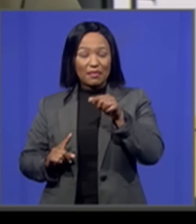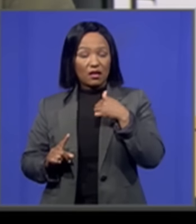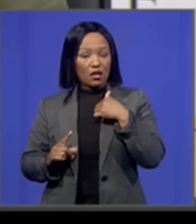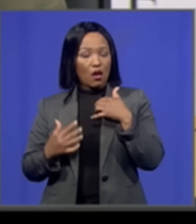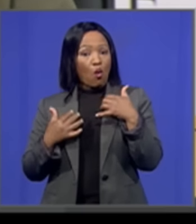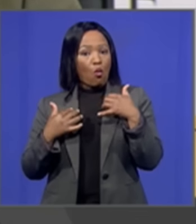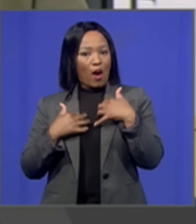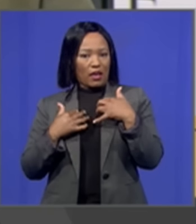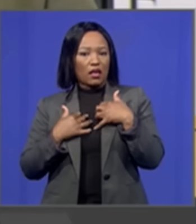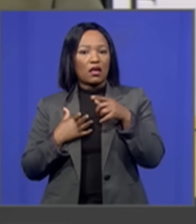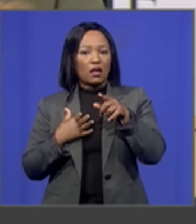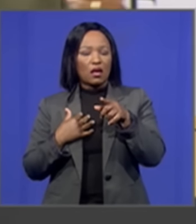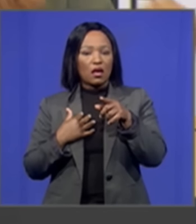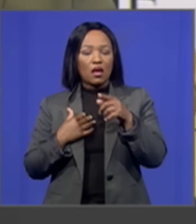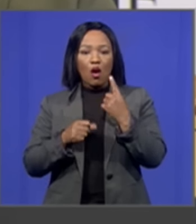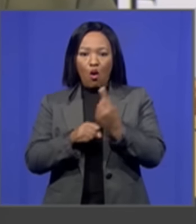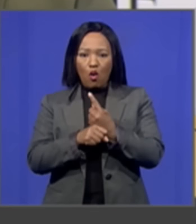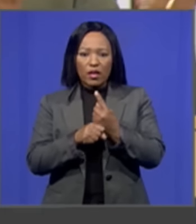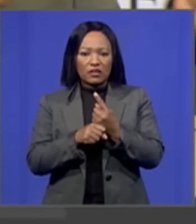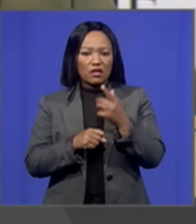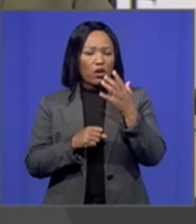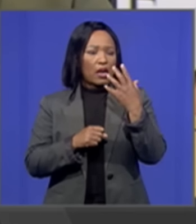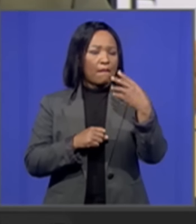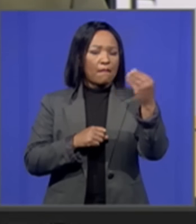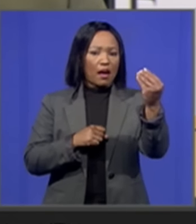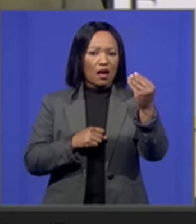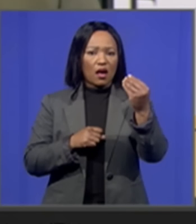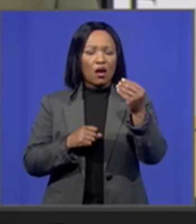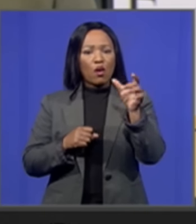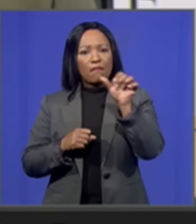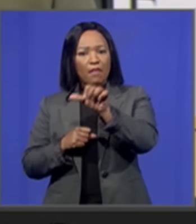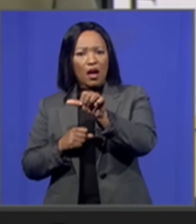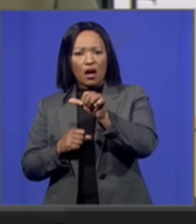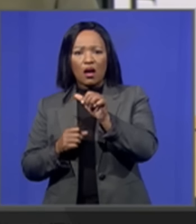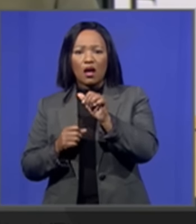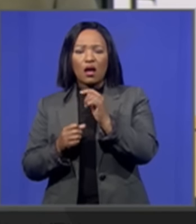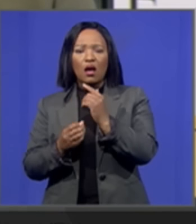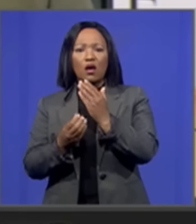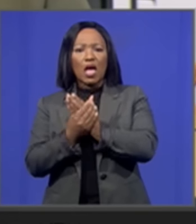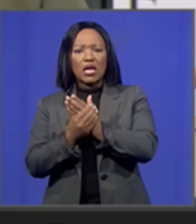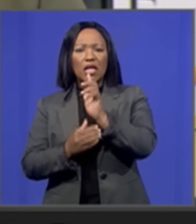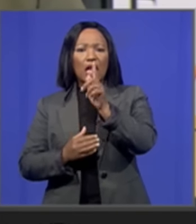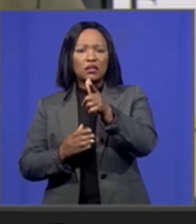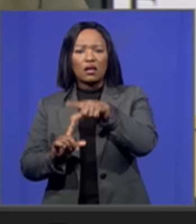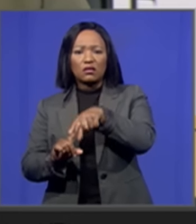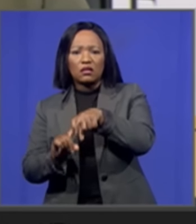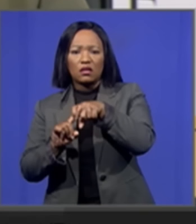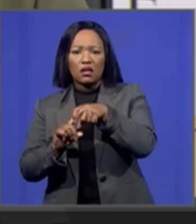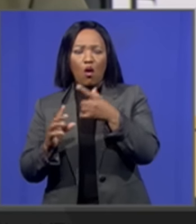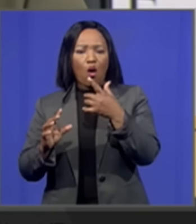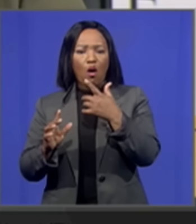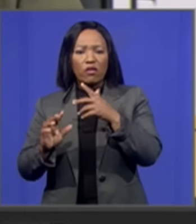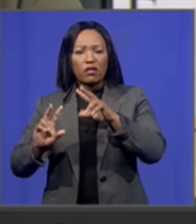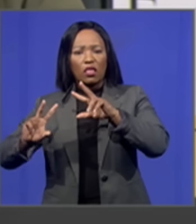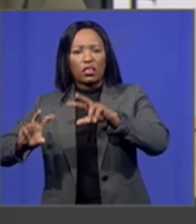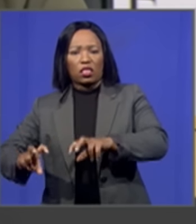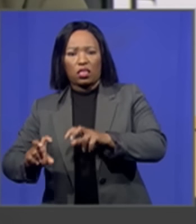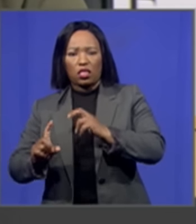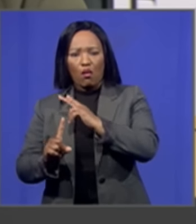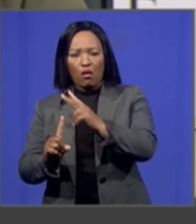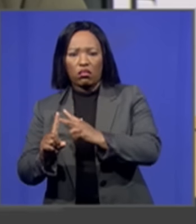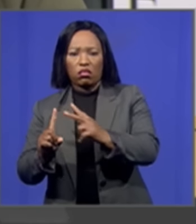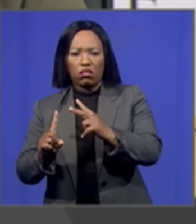when I live here, I get is either a new disciplinary case investigation or suspension. But I thought I